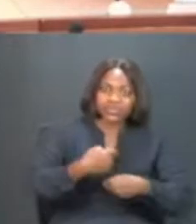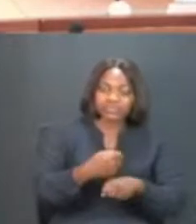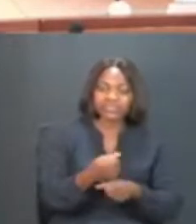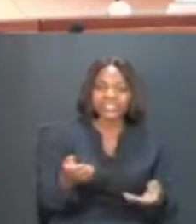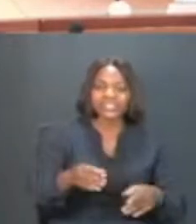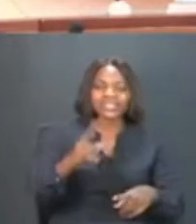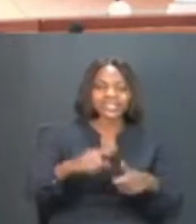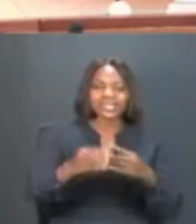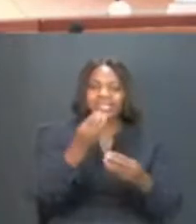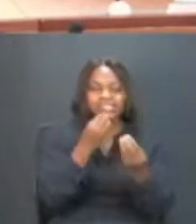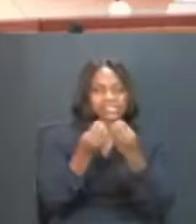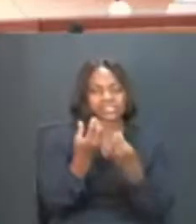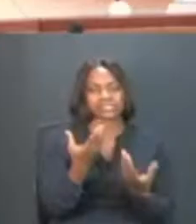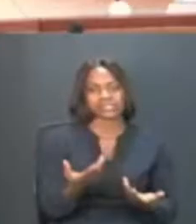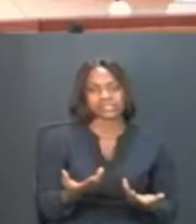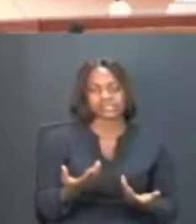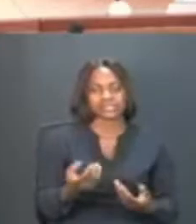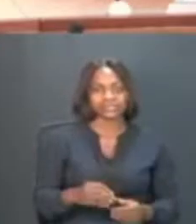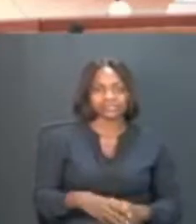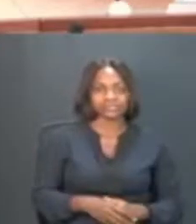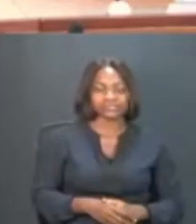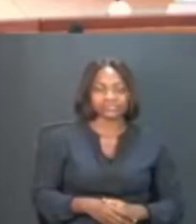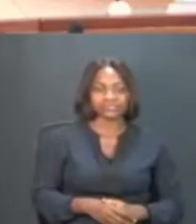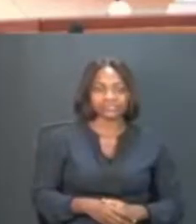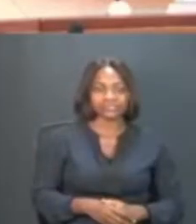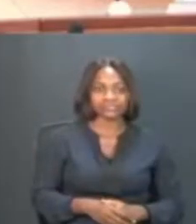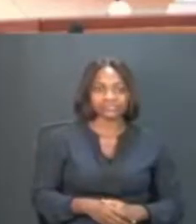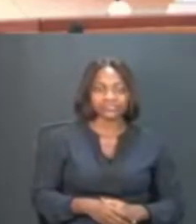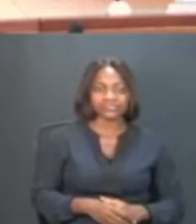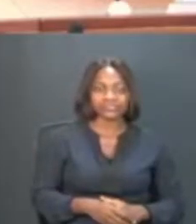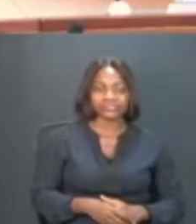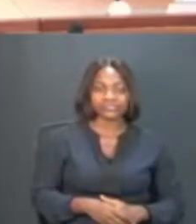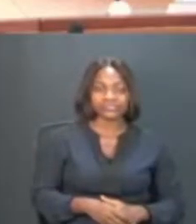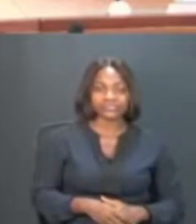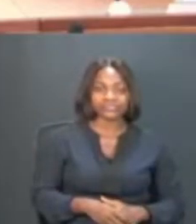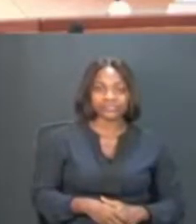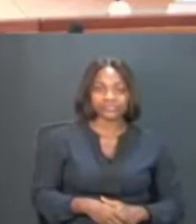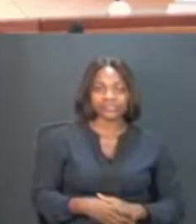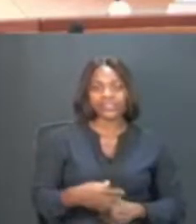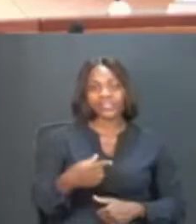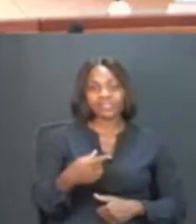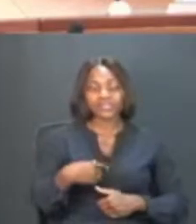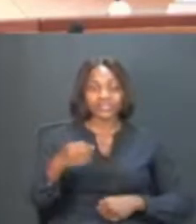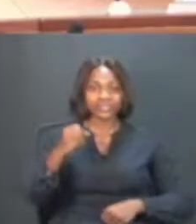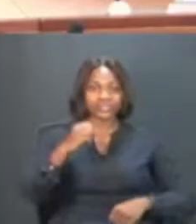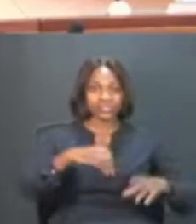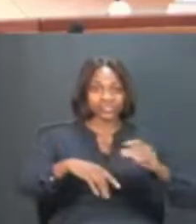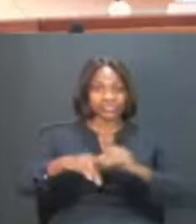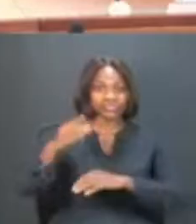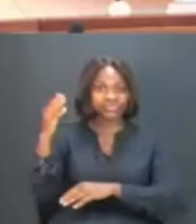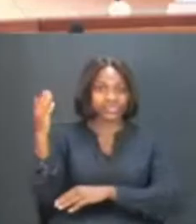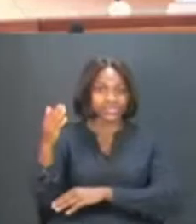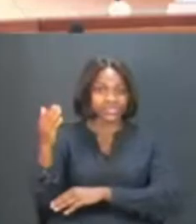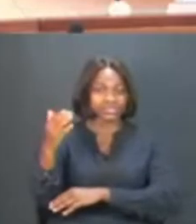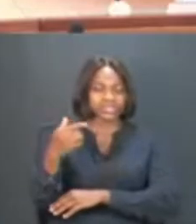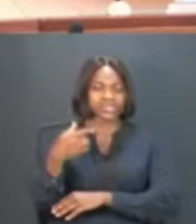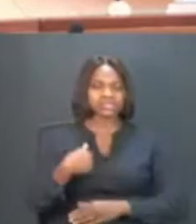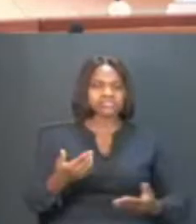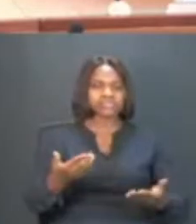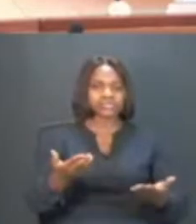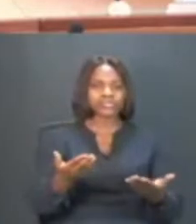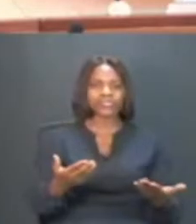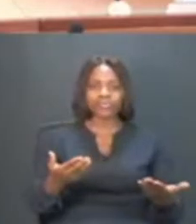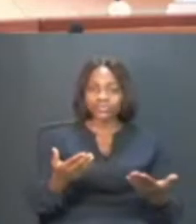can't bite it. So, Mr. Speaker, in adding my voice to the statement, I will urge our